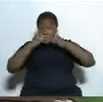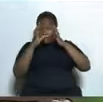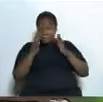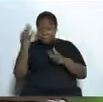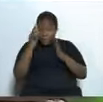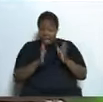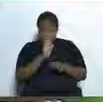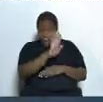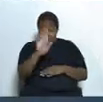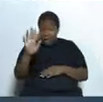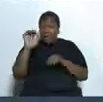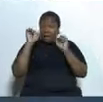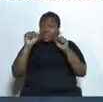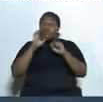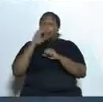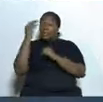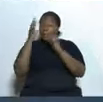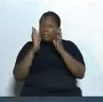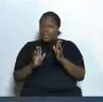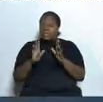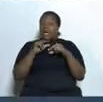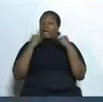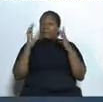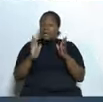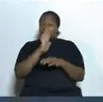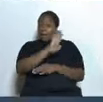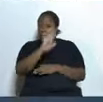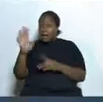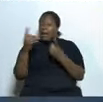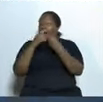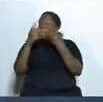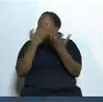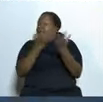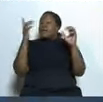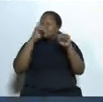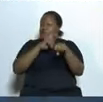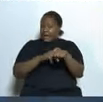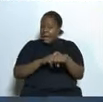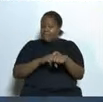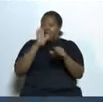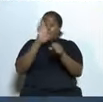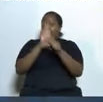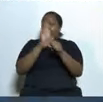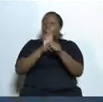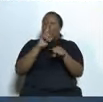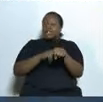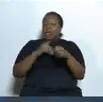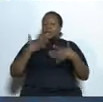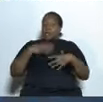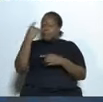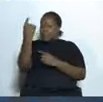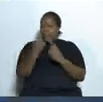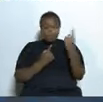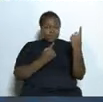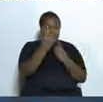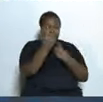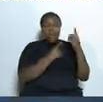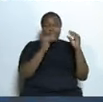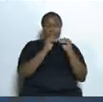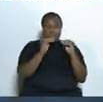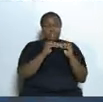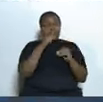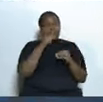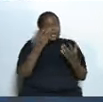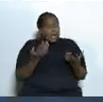be your pastor. Anytime we say, you know, a lot of times people come to my meetings and they say, oh,